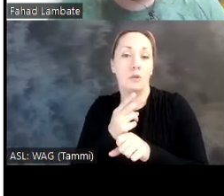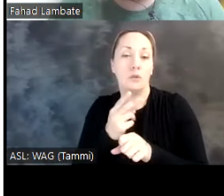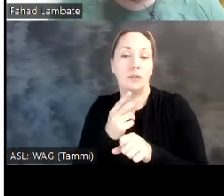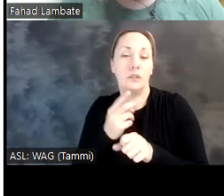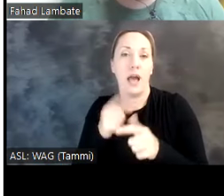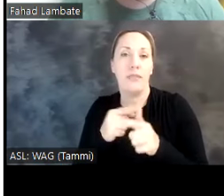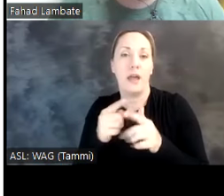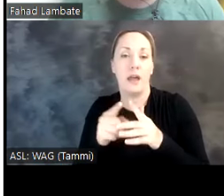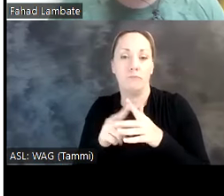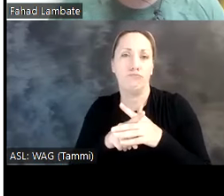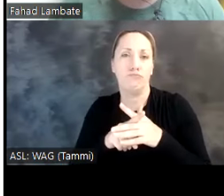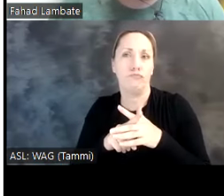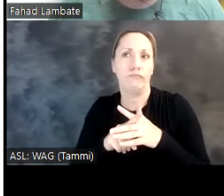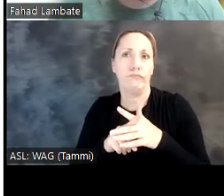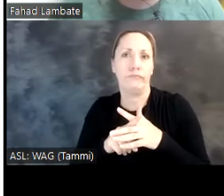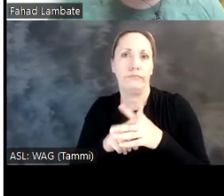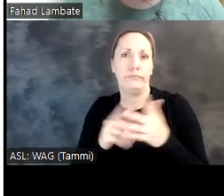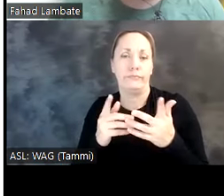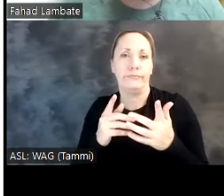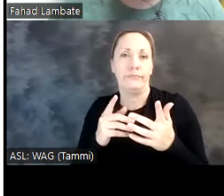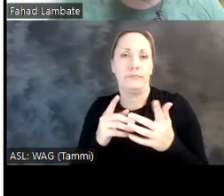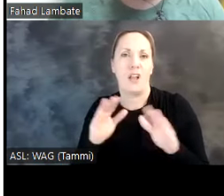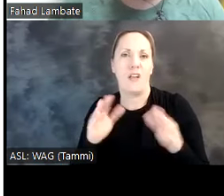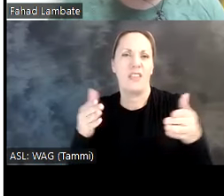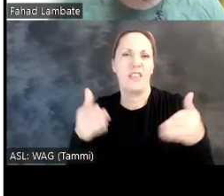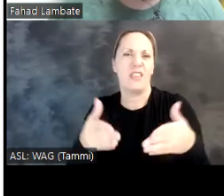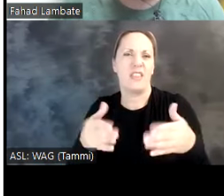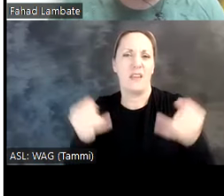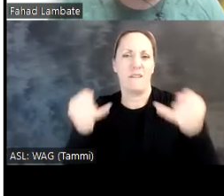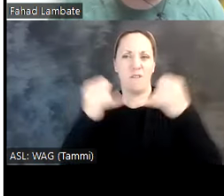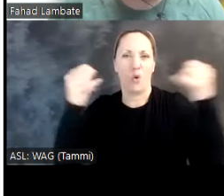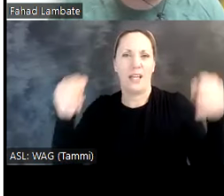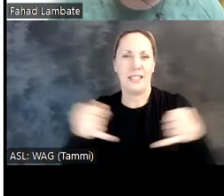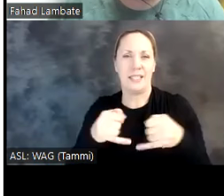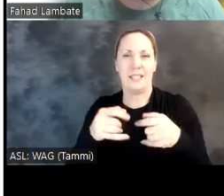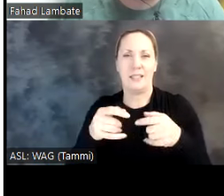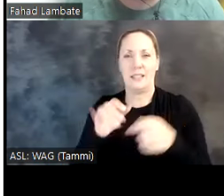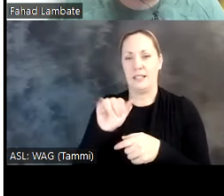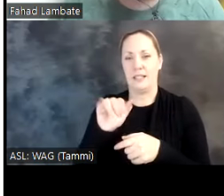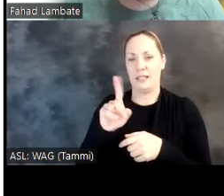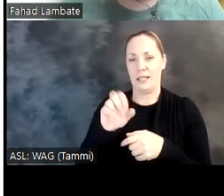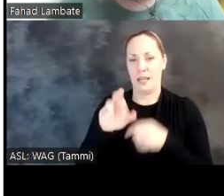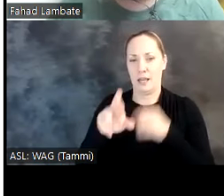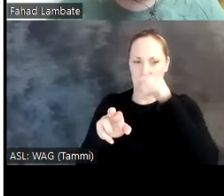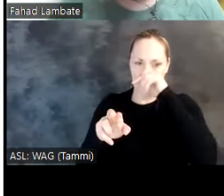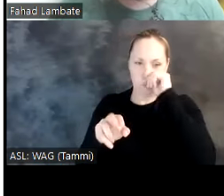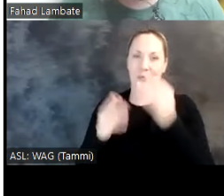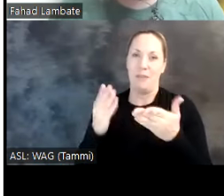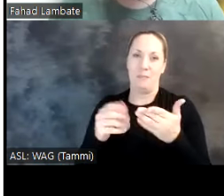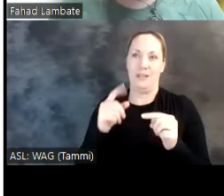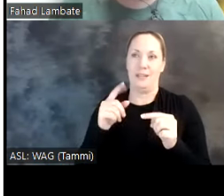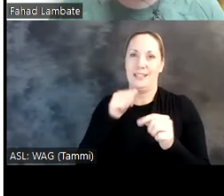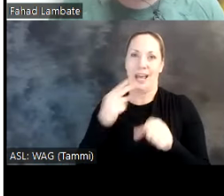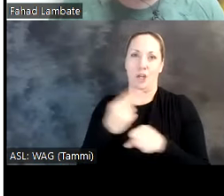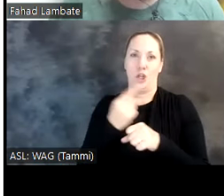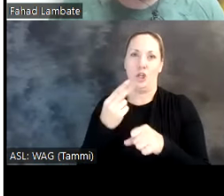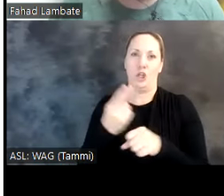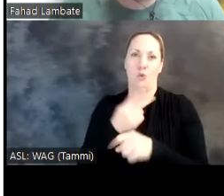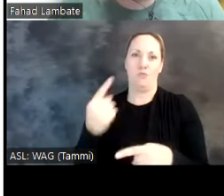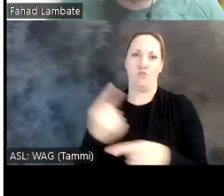link. But since the focus indicator wouldn't be managed through CSS in an appropriate way, the